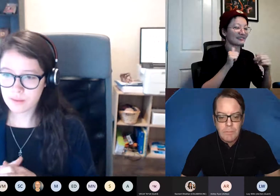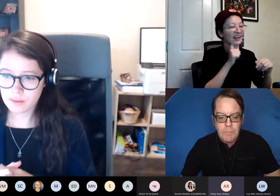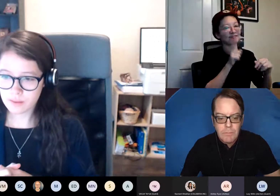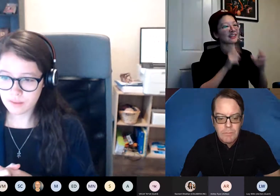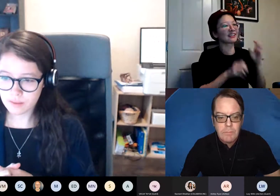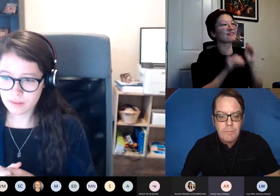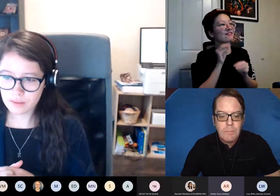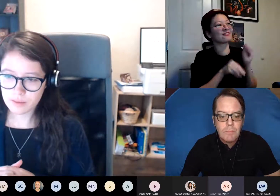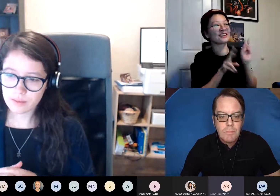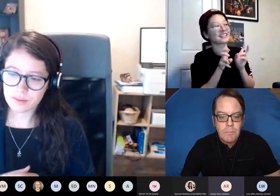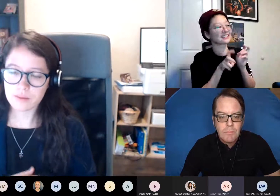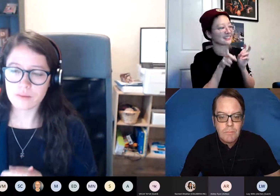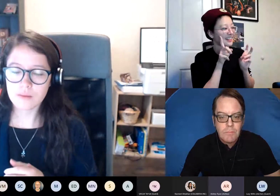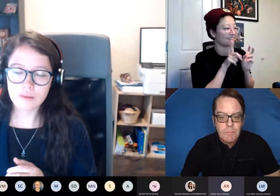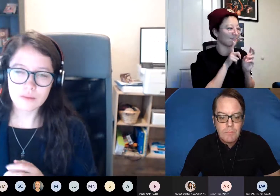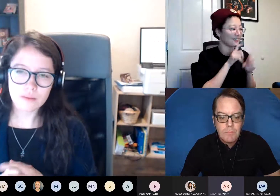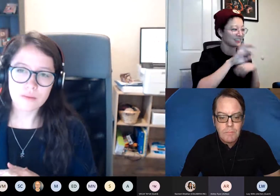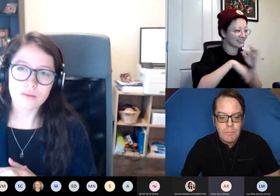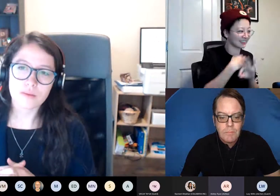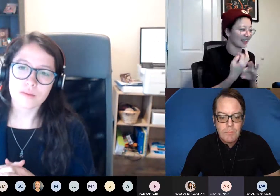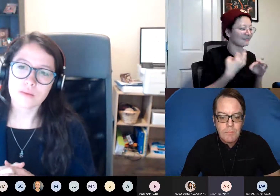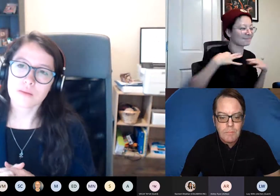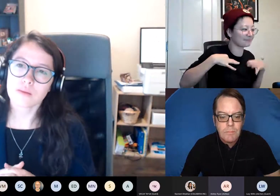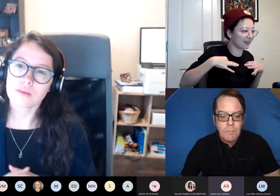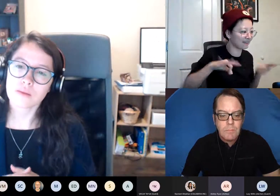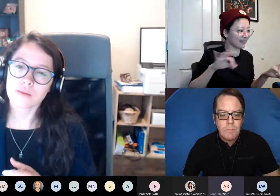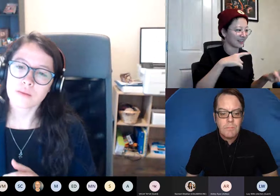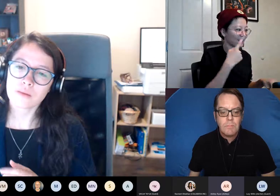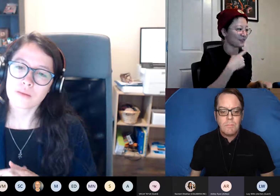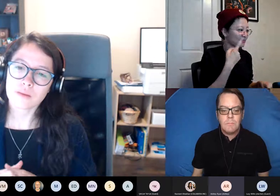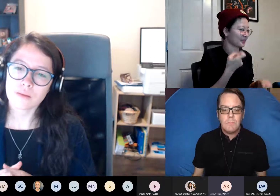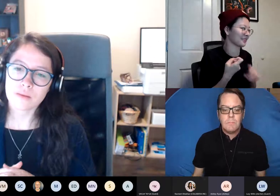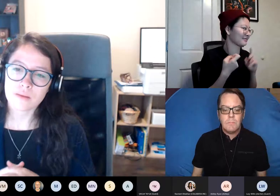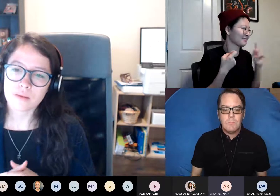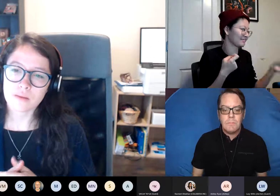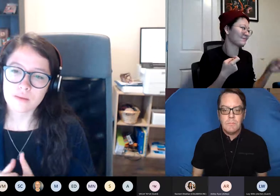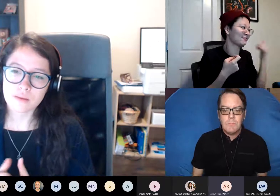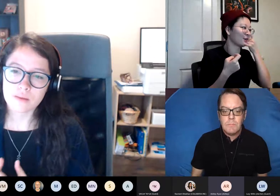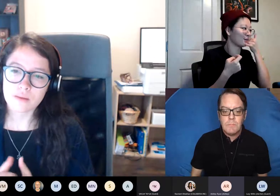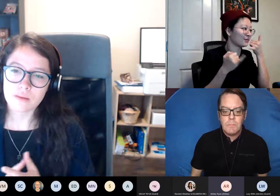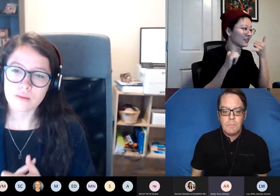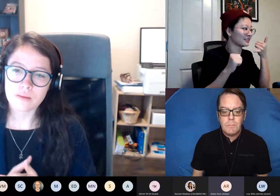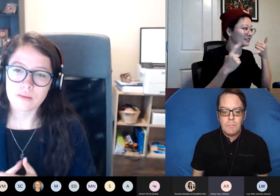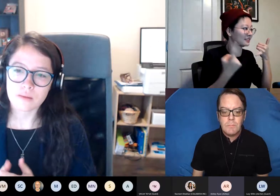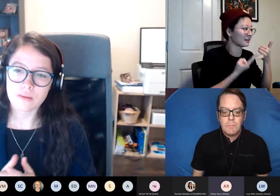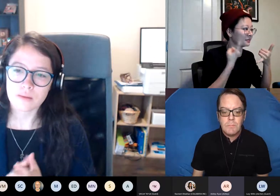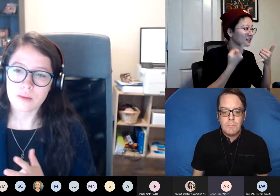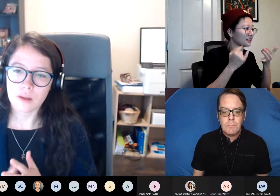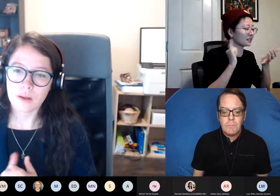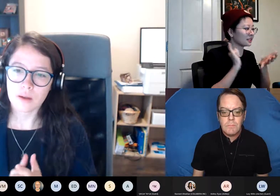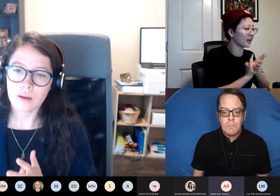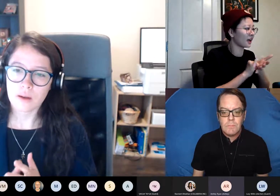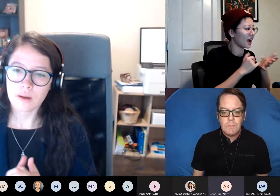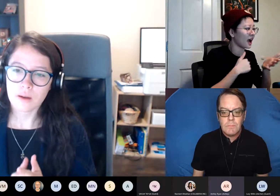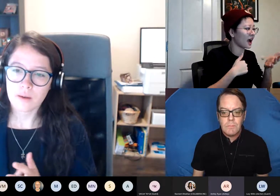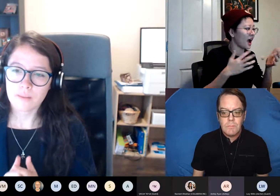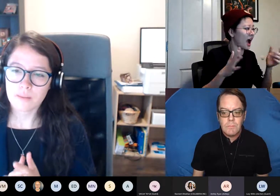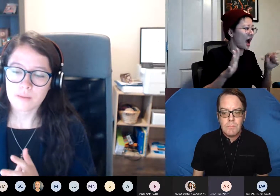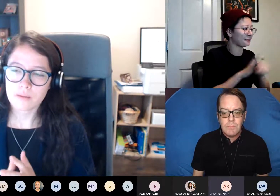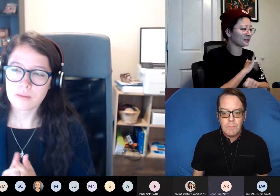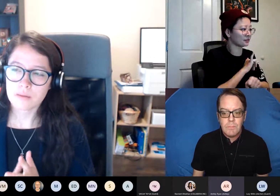people. So what's funny or ironic about this situation is the telephone didn't